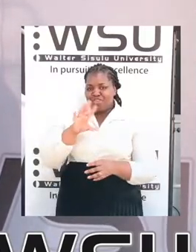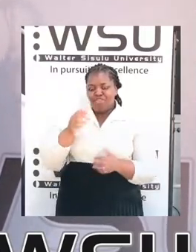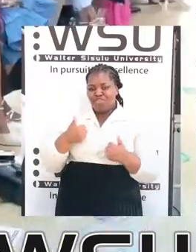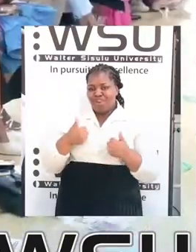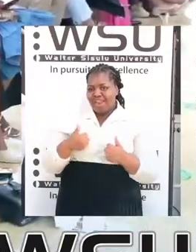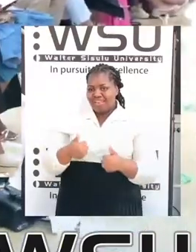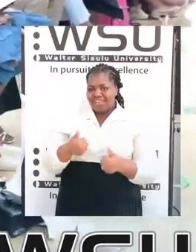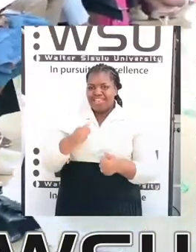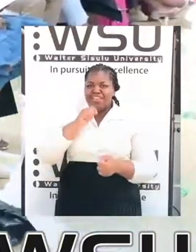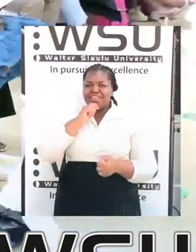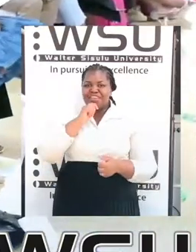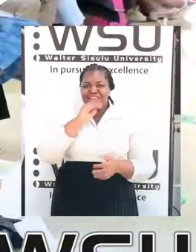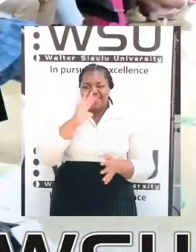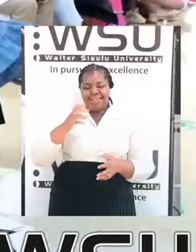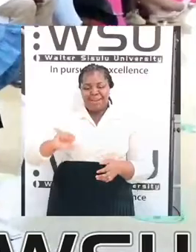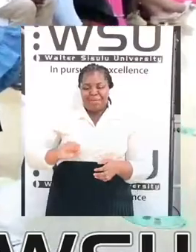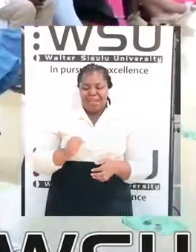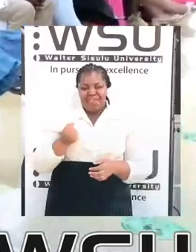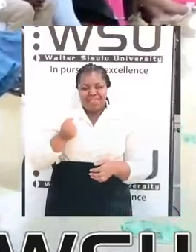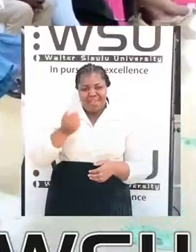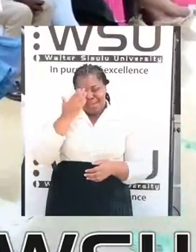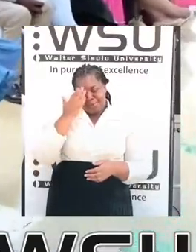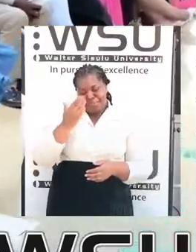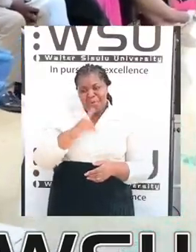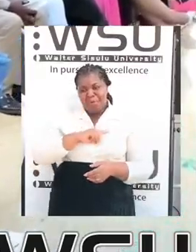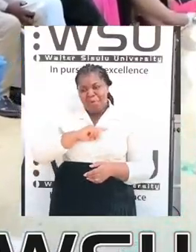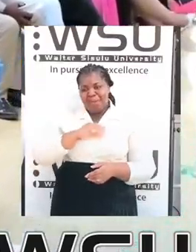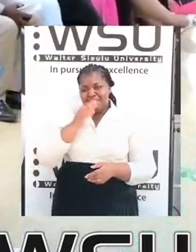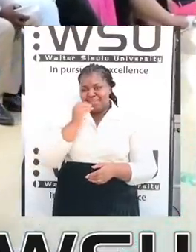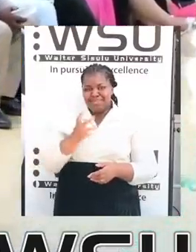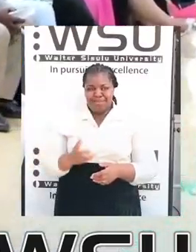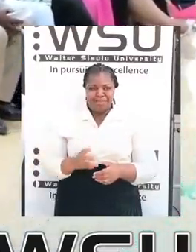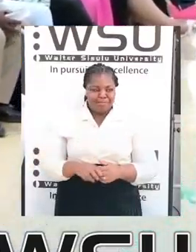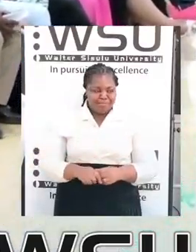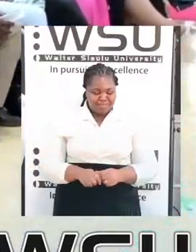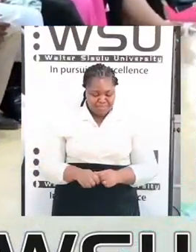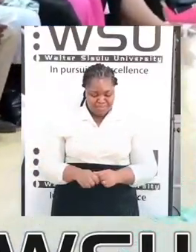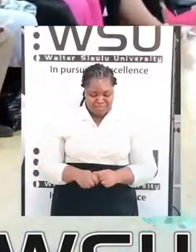akulunganga. Yindoda engenamfazi. I don't know ukuba kwakuthena zatsho.